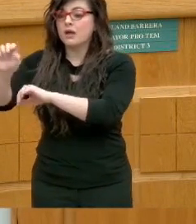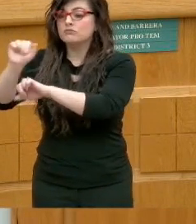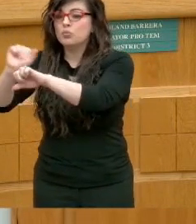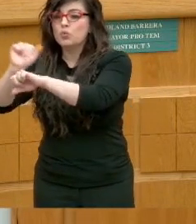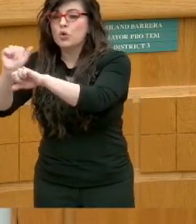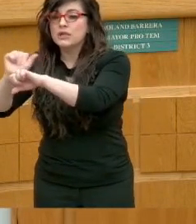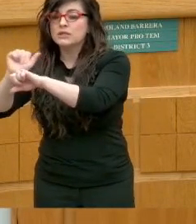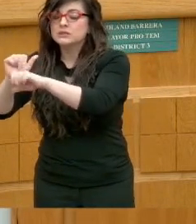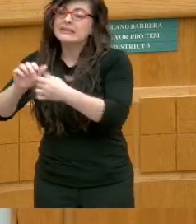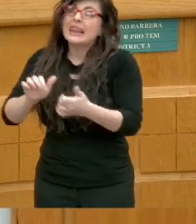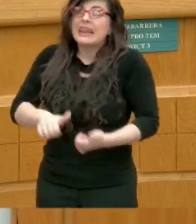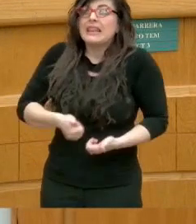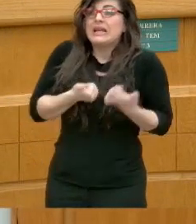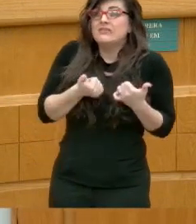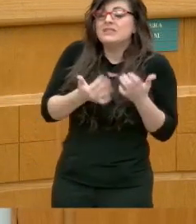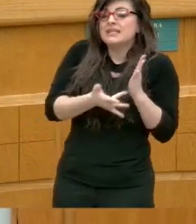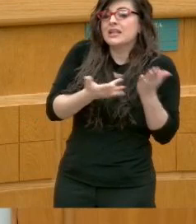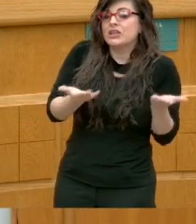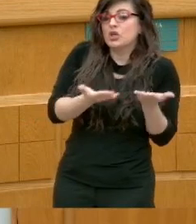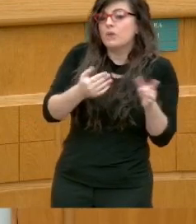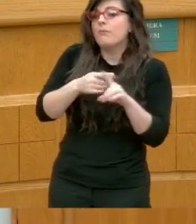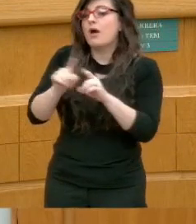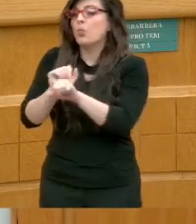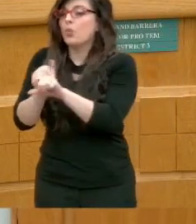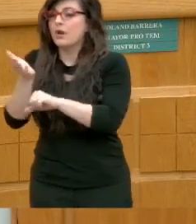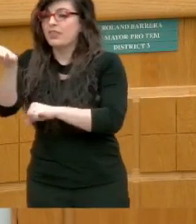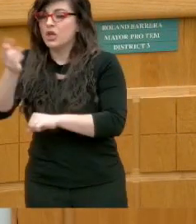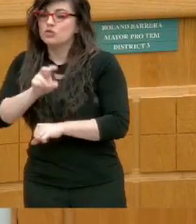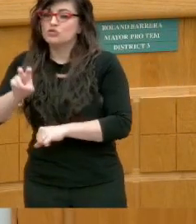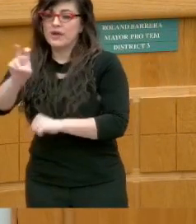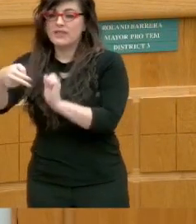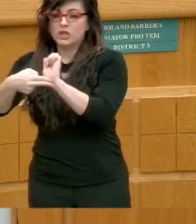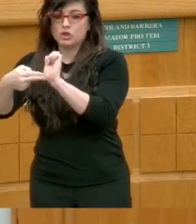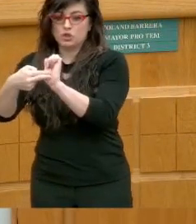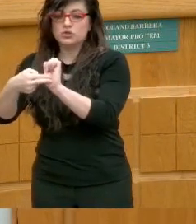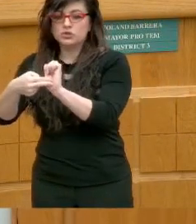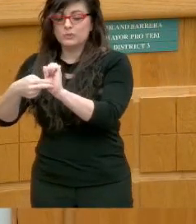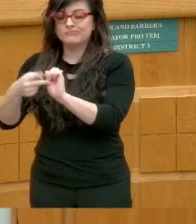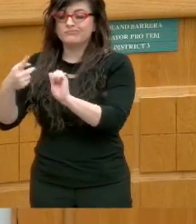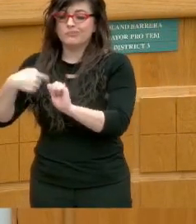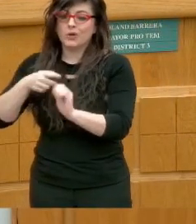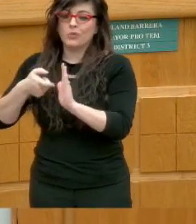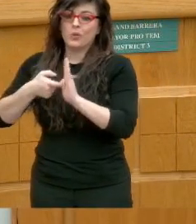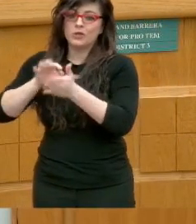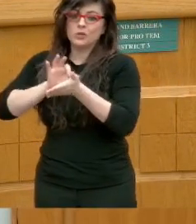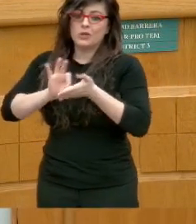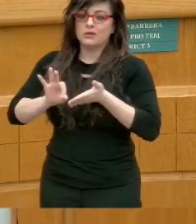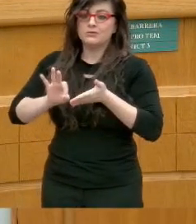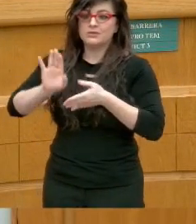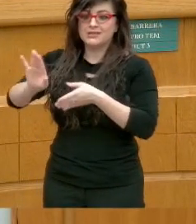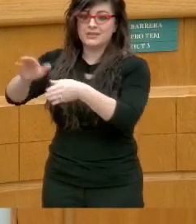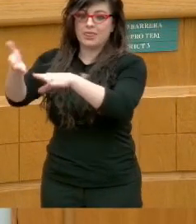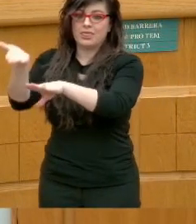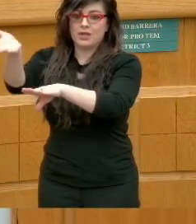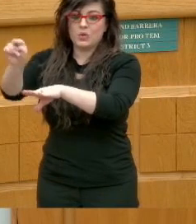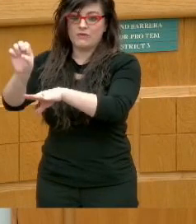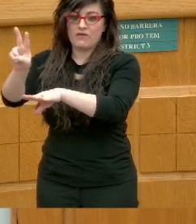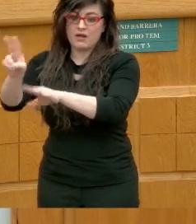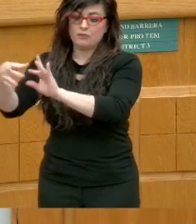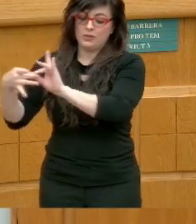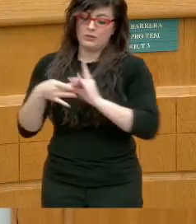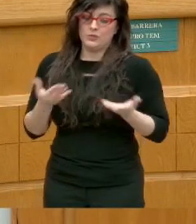permanent residency here, so we have to, according to CDC guidelines, count him. So 3 deaths in Nueces County because of